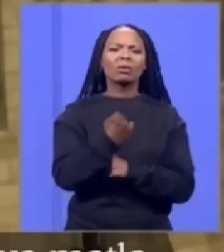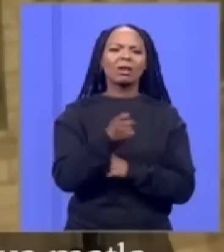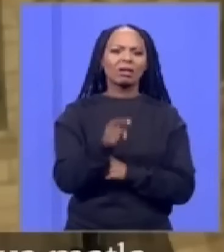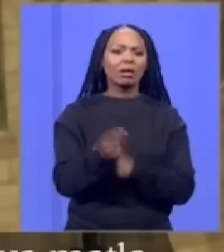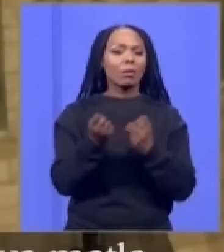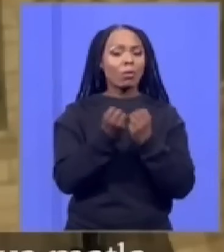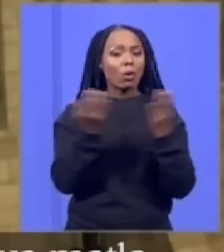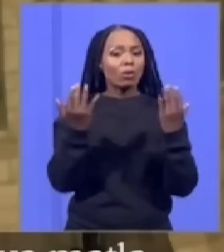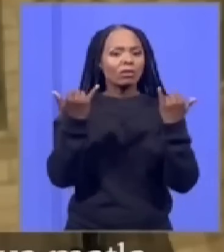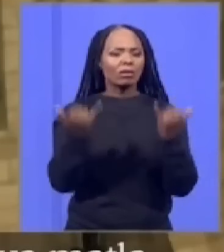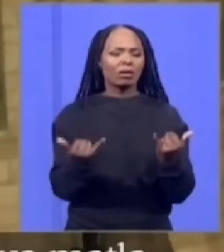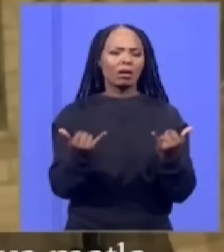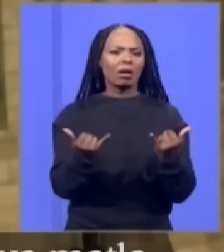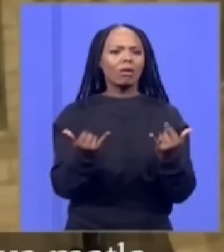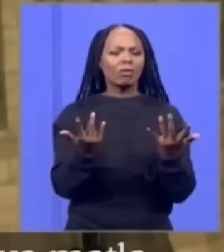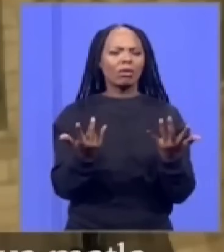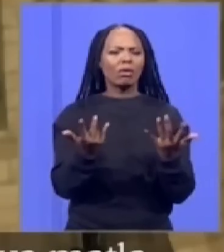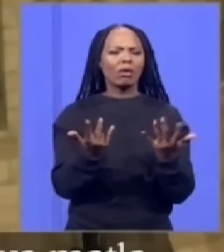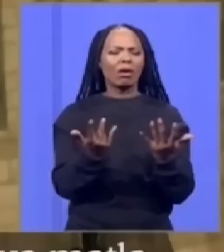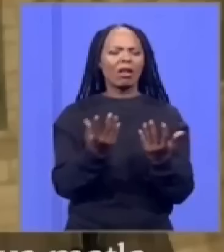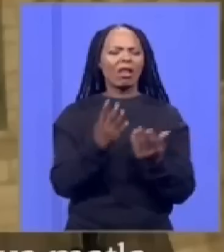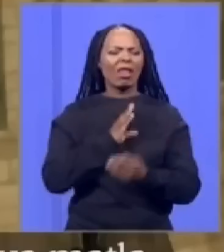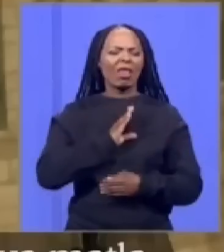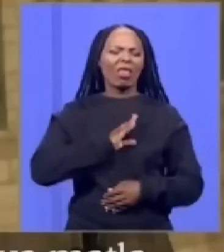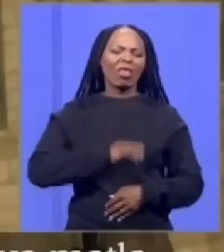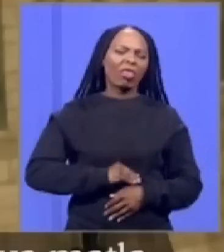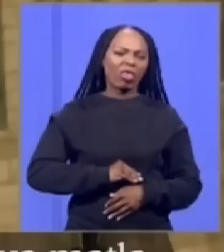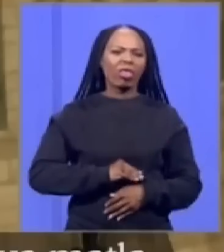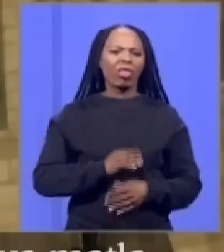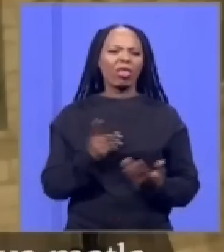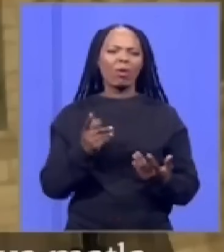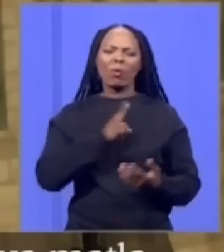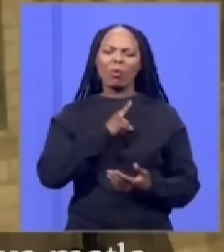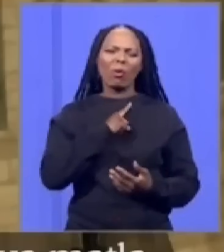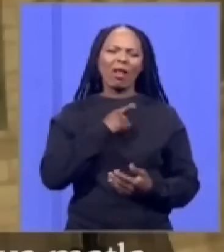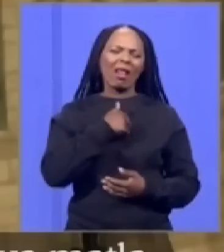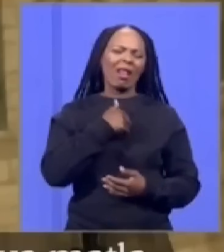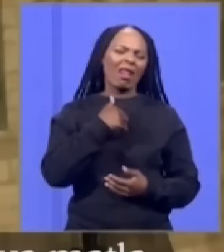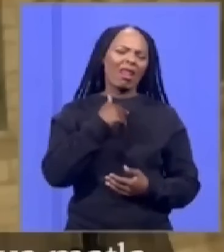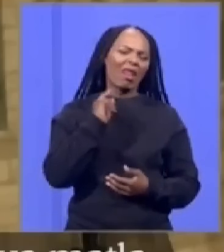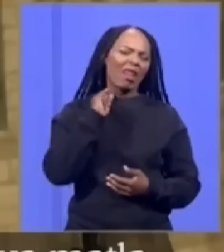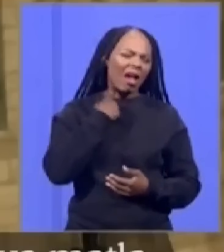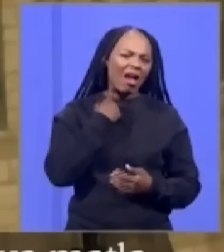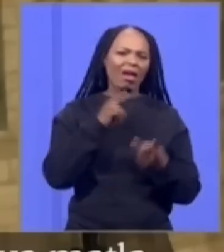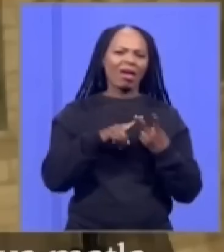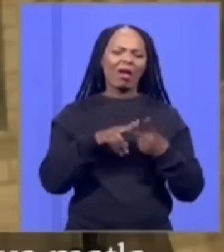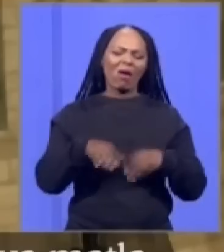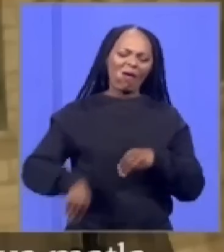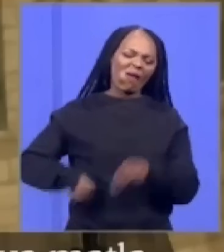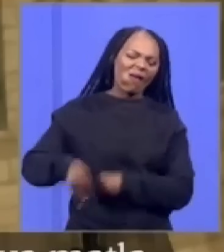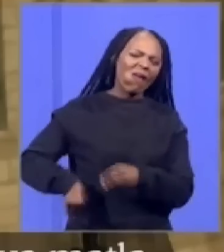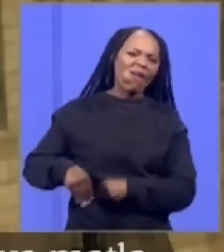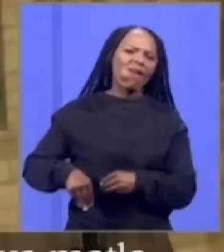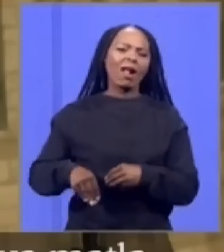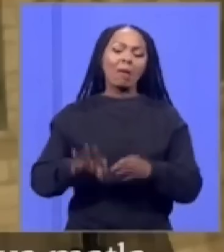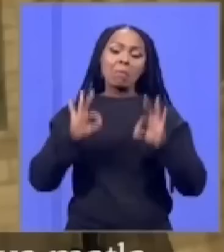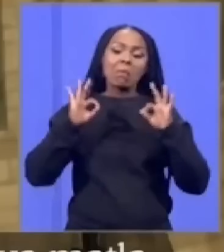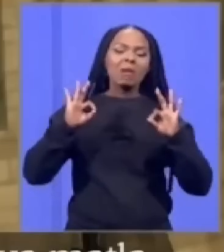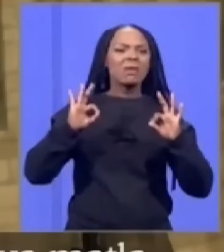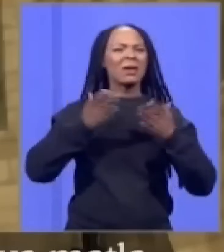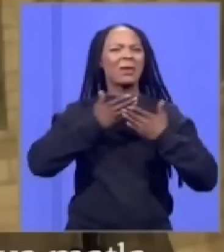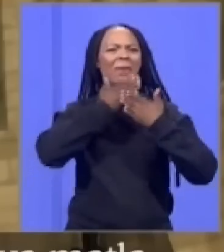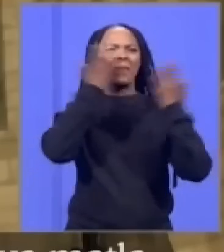we've become so worn down by lies, corruption, and incompetence that